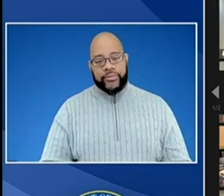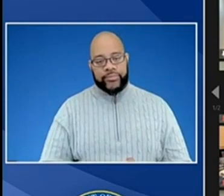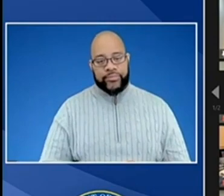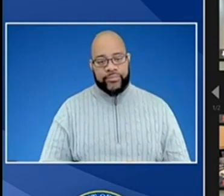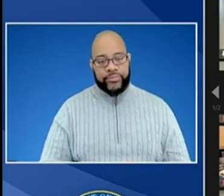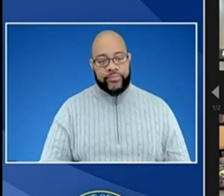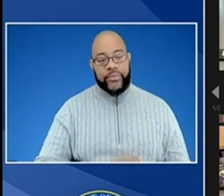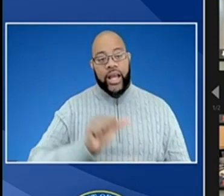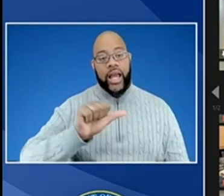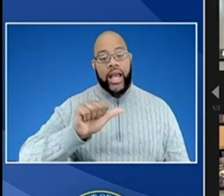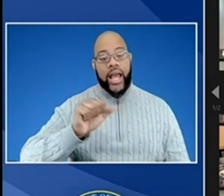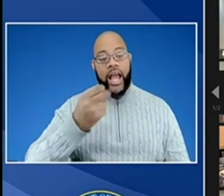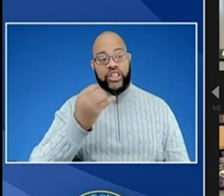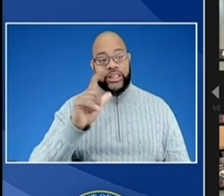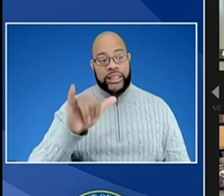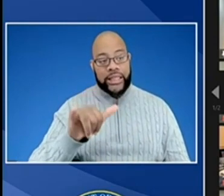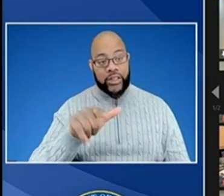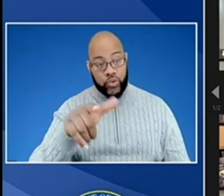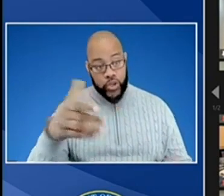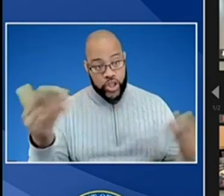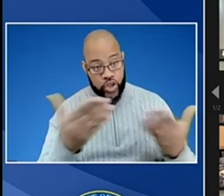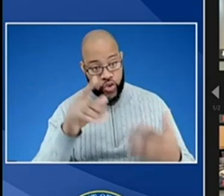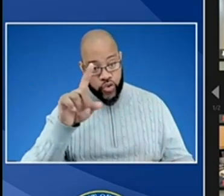Ashley, are you with us?